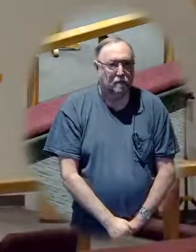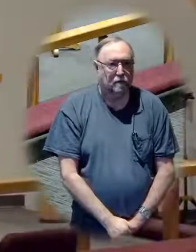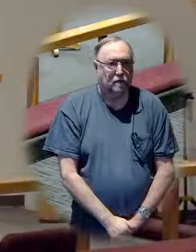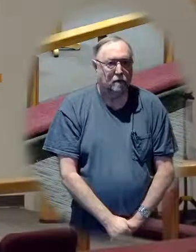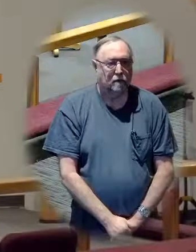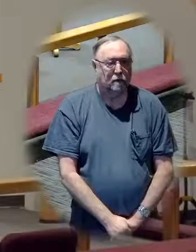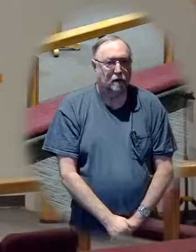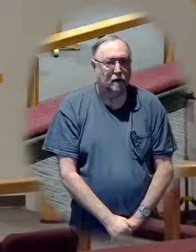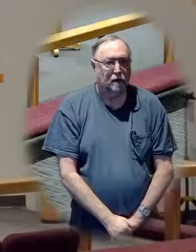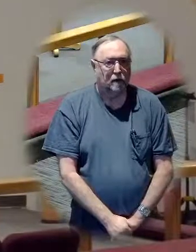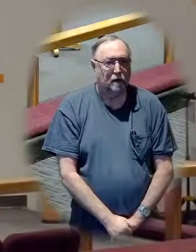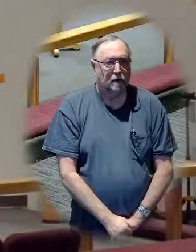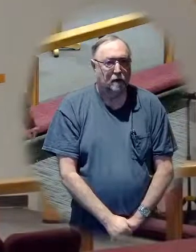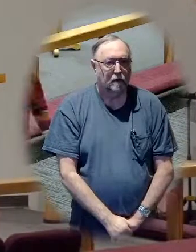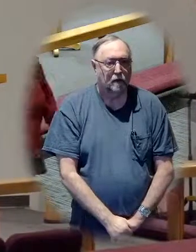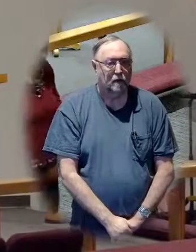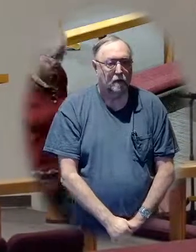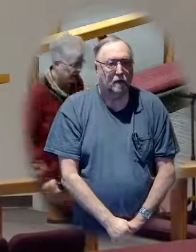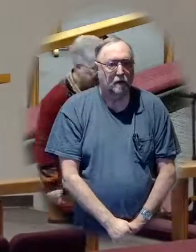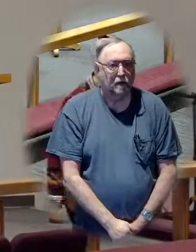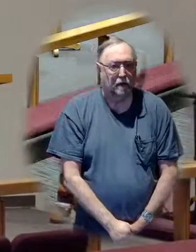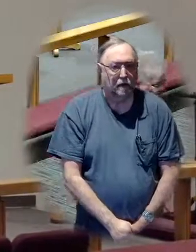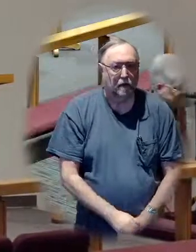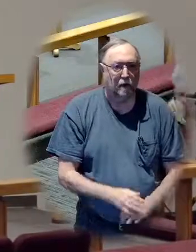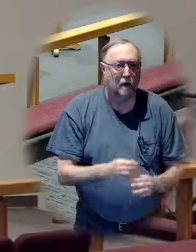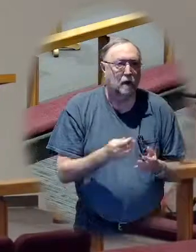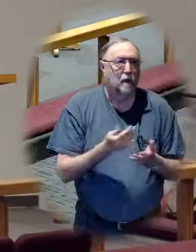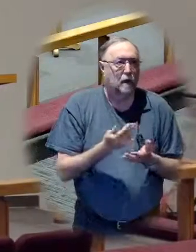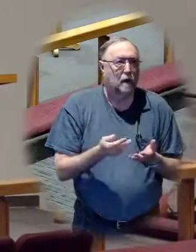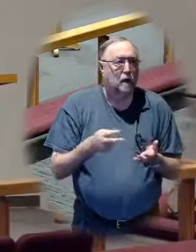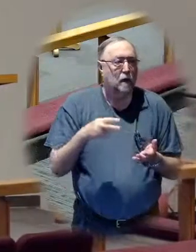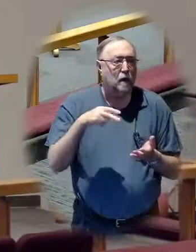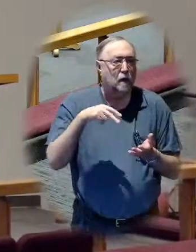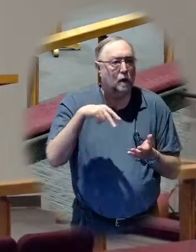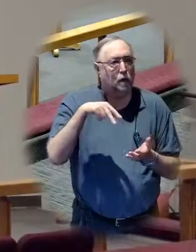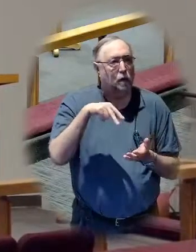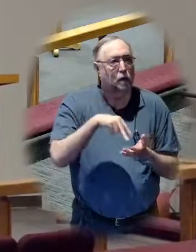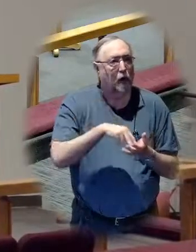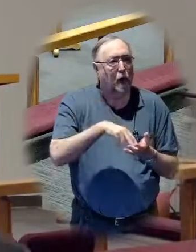Out of honor for Jesus, who is the Christ, we rise for the reading of the gospel.